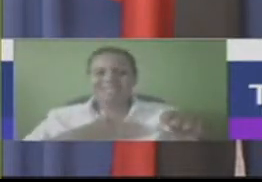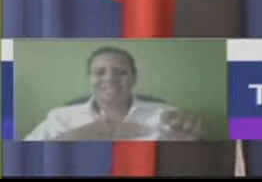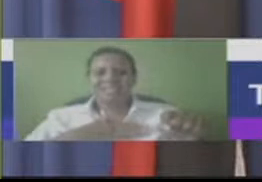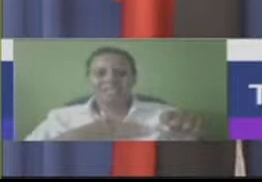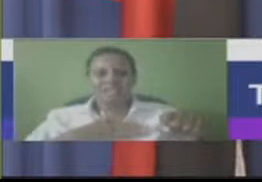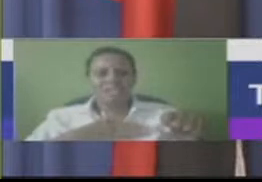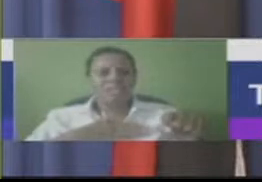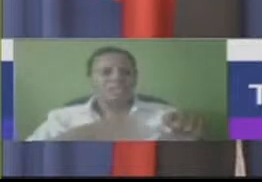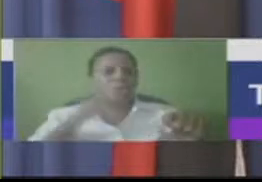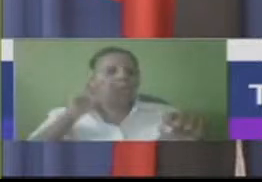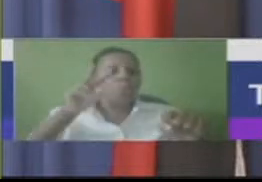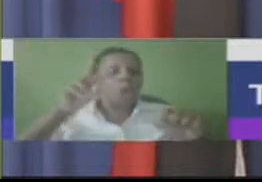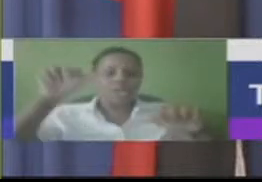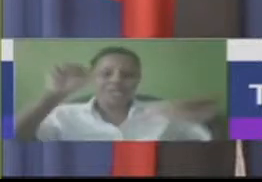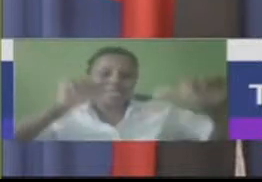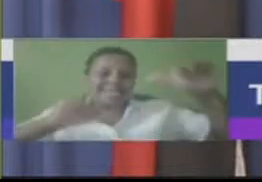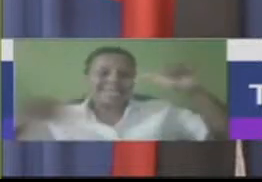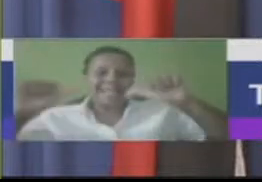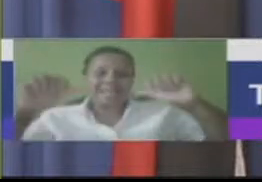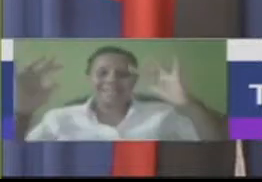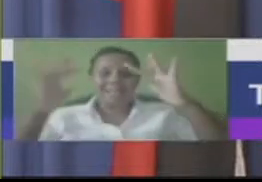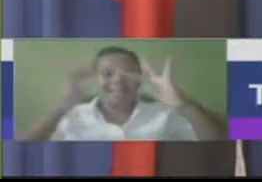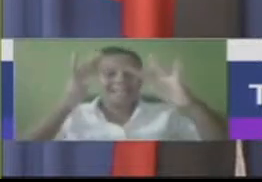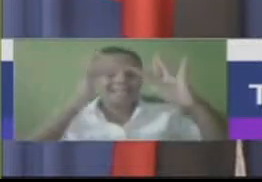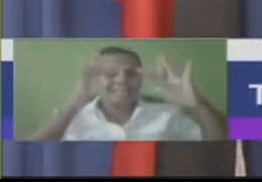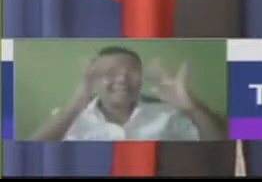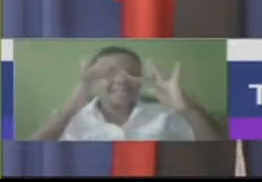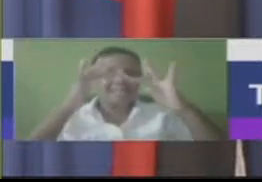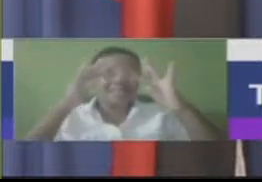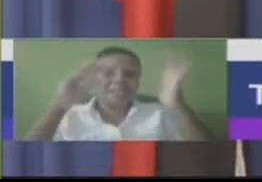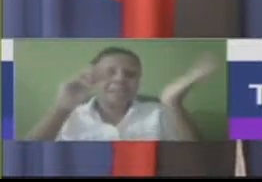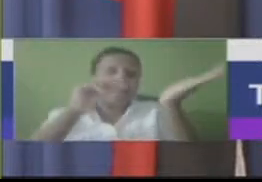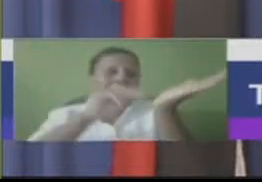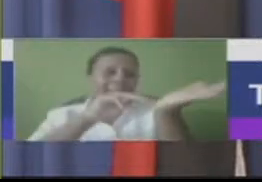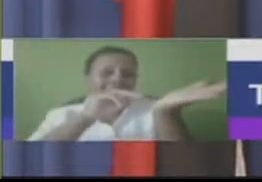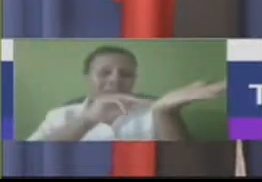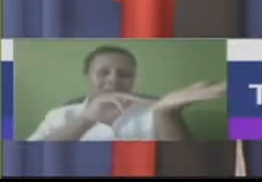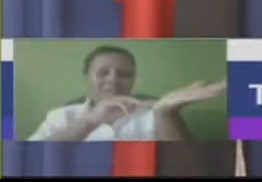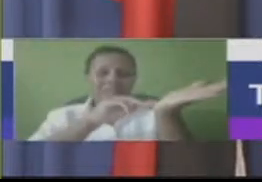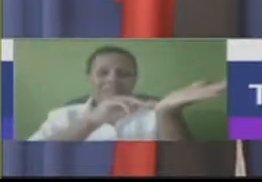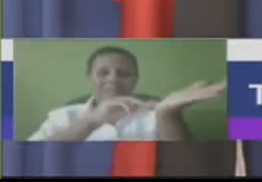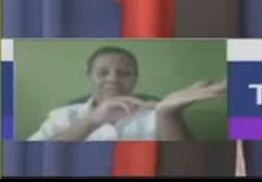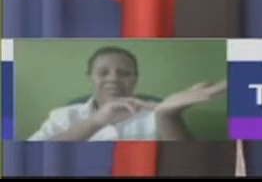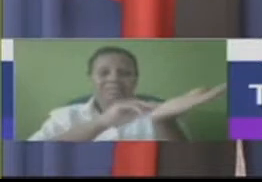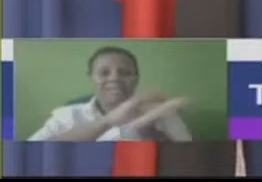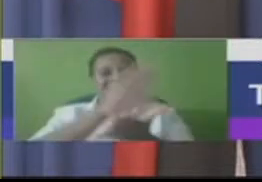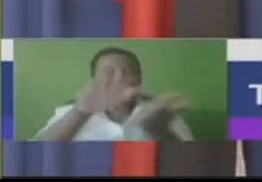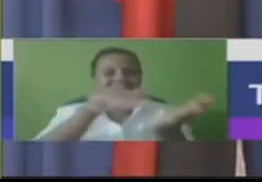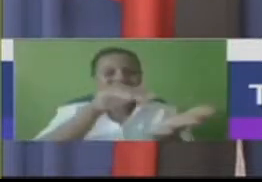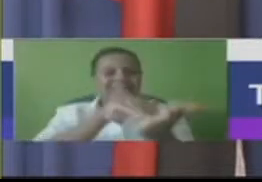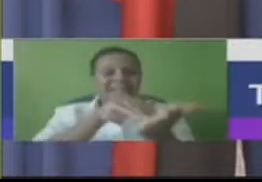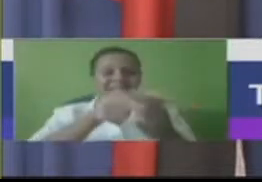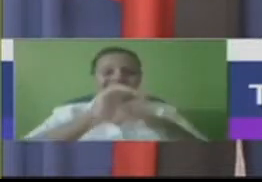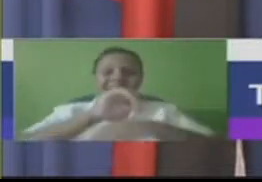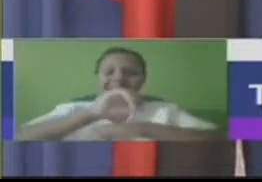medical, clinical, and common sense advice available to the state. And it is not for others